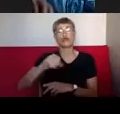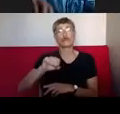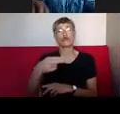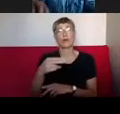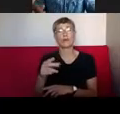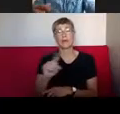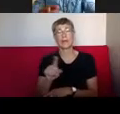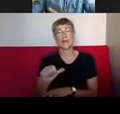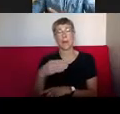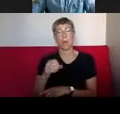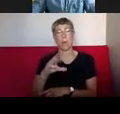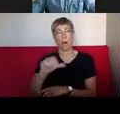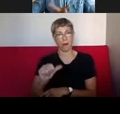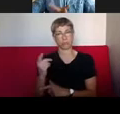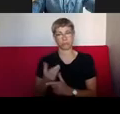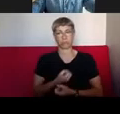Yeah.